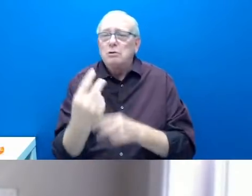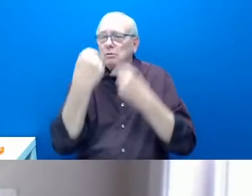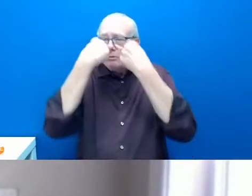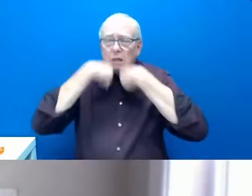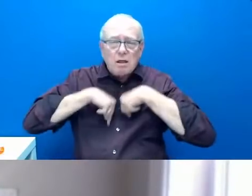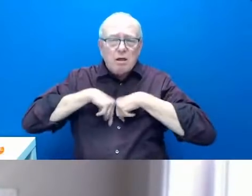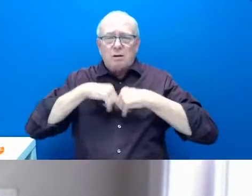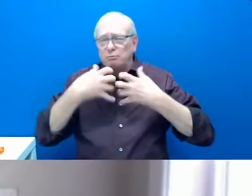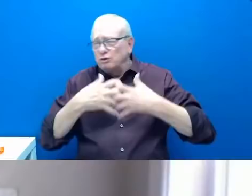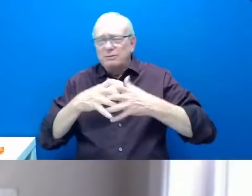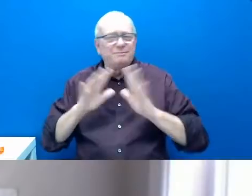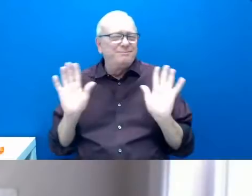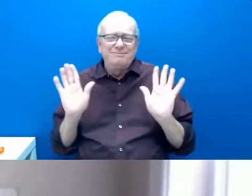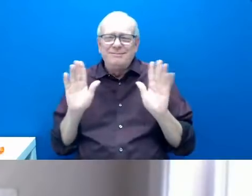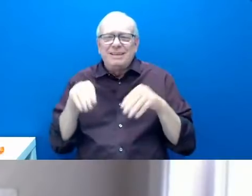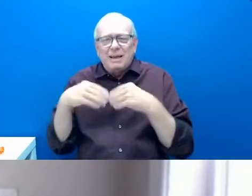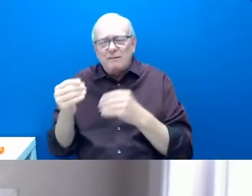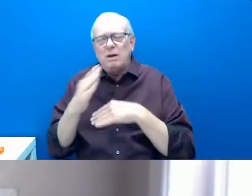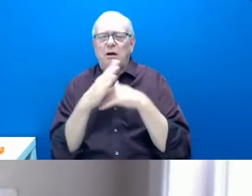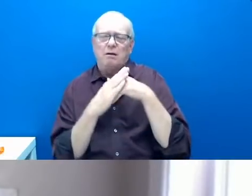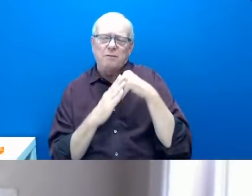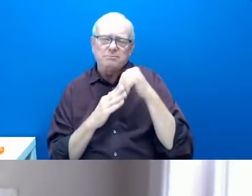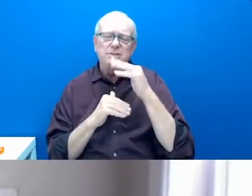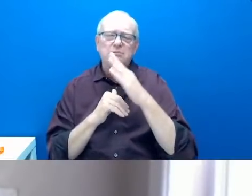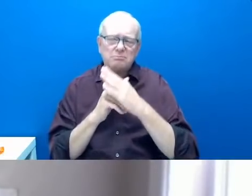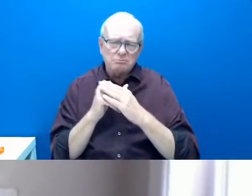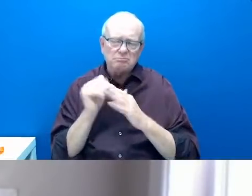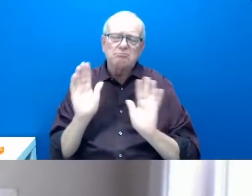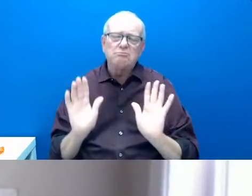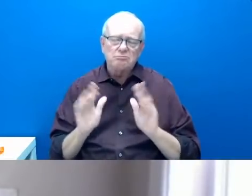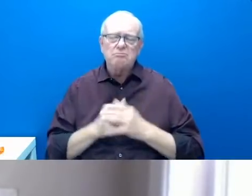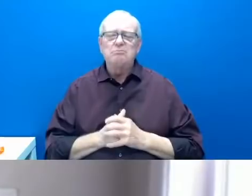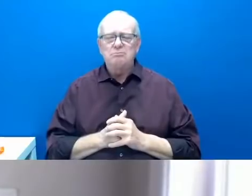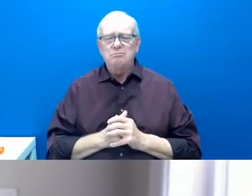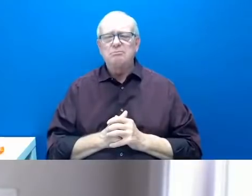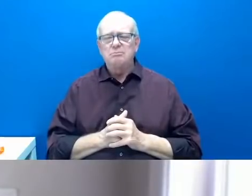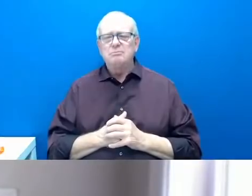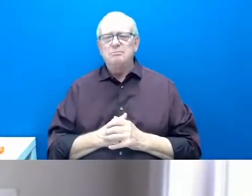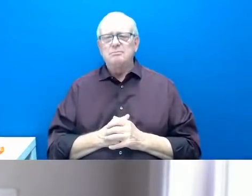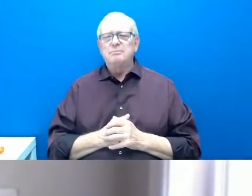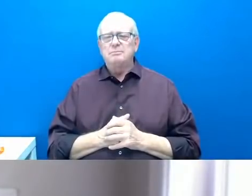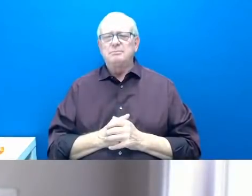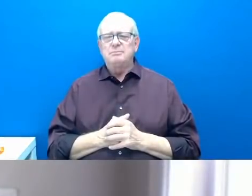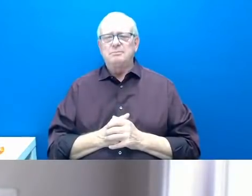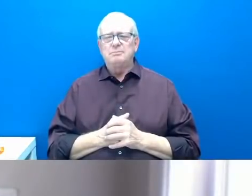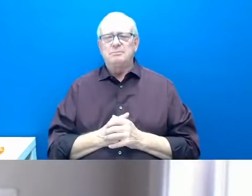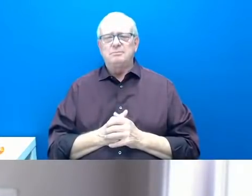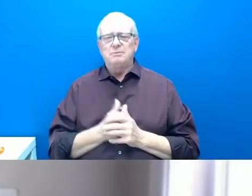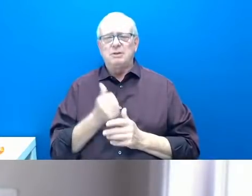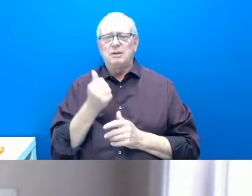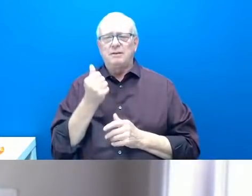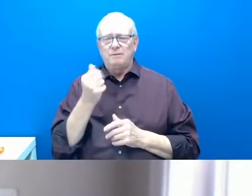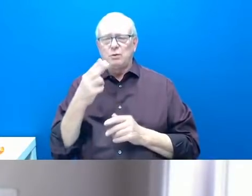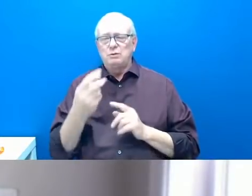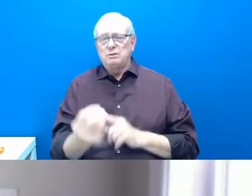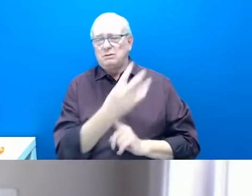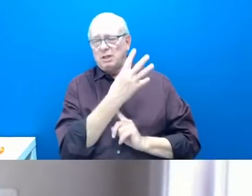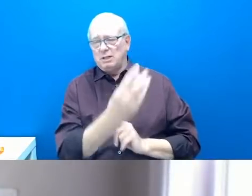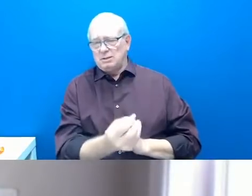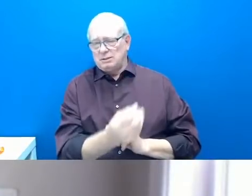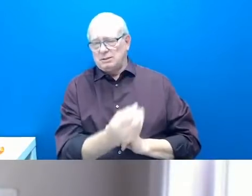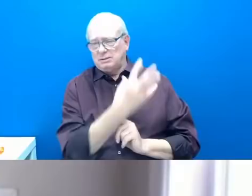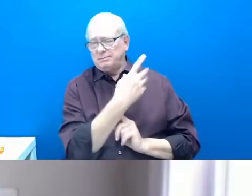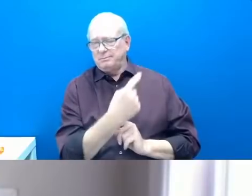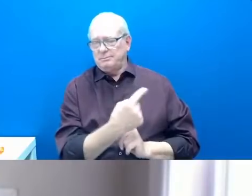breathing machines like ventilators or more invasive measures. So I just have a few slides just to sort